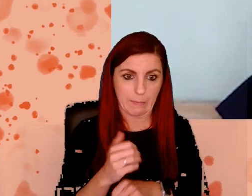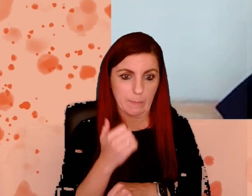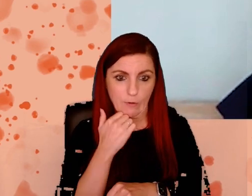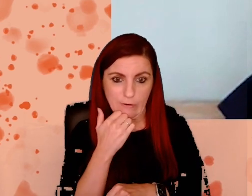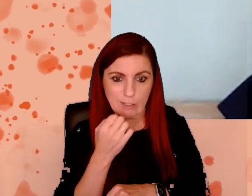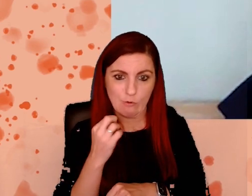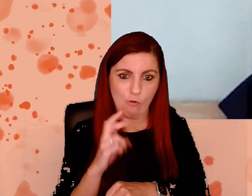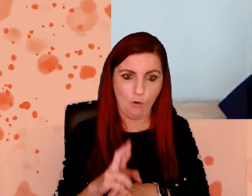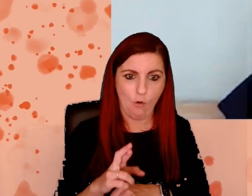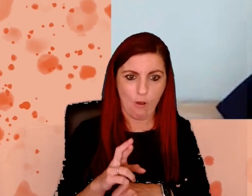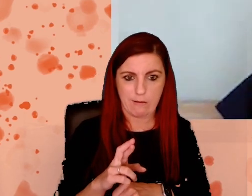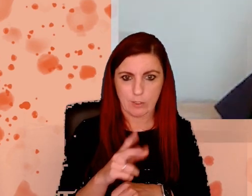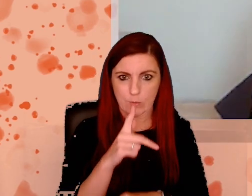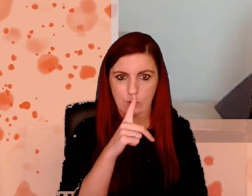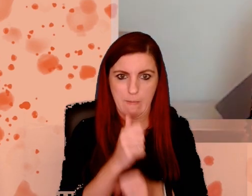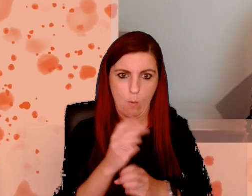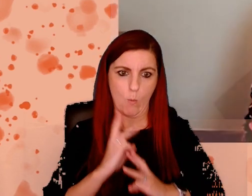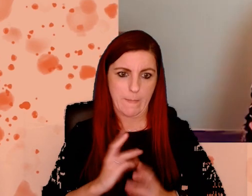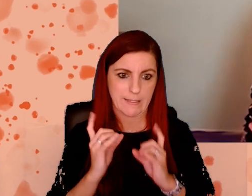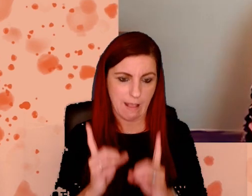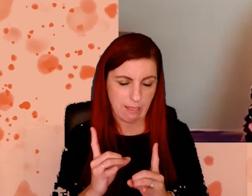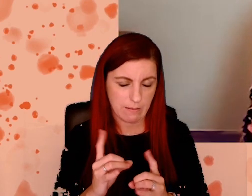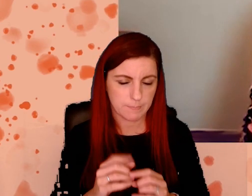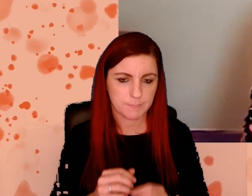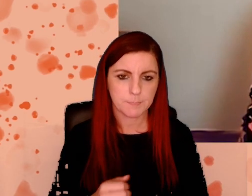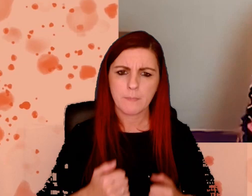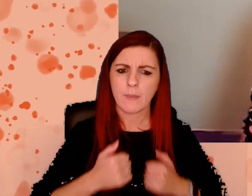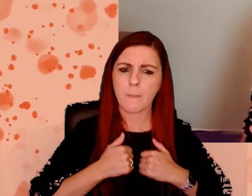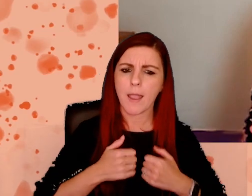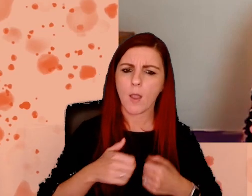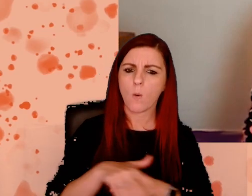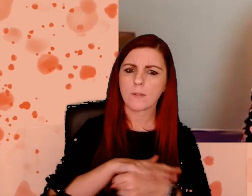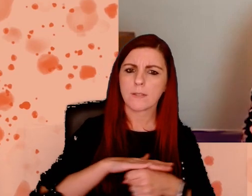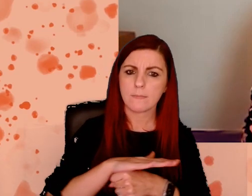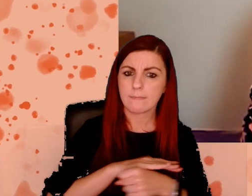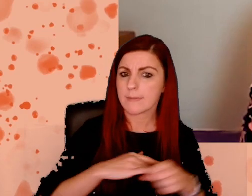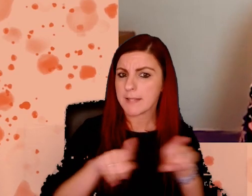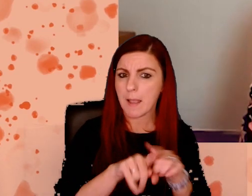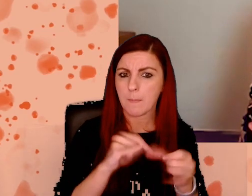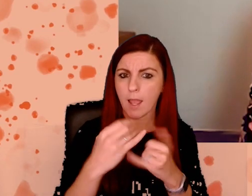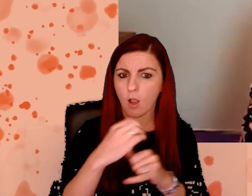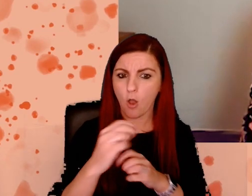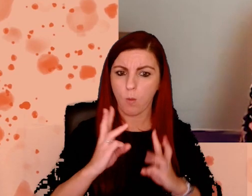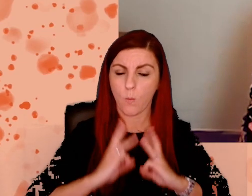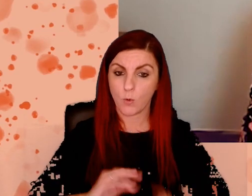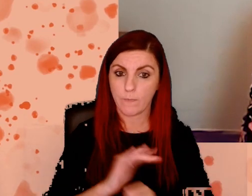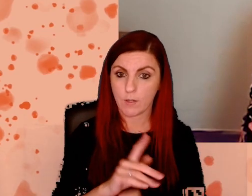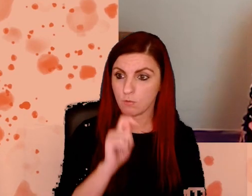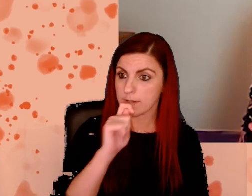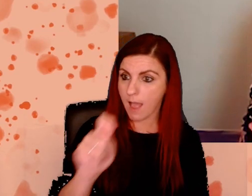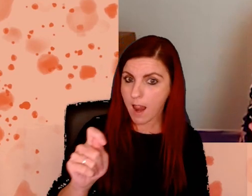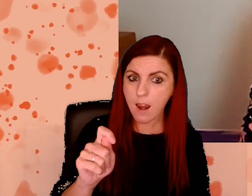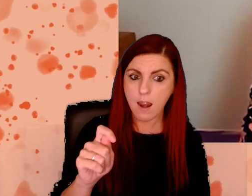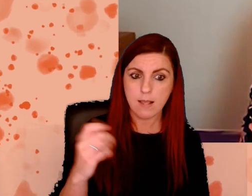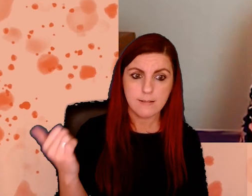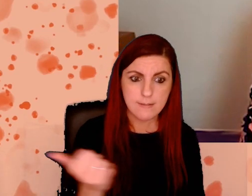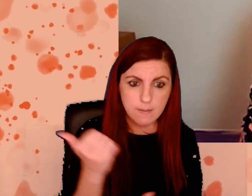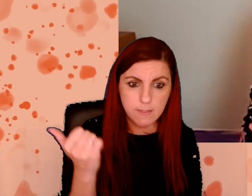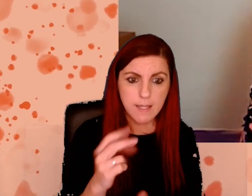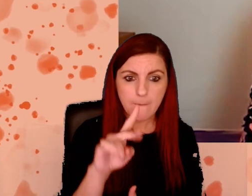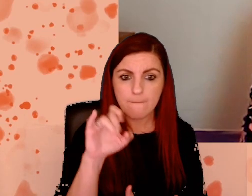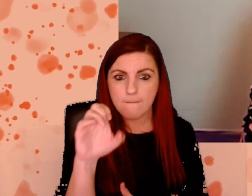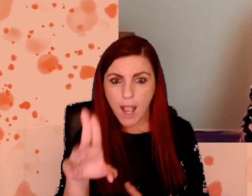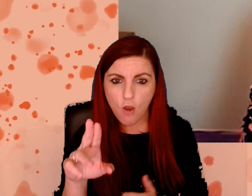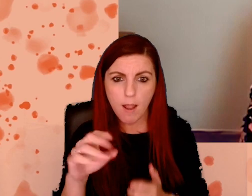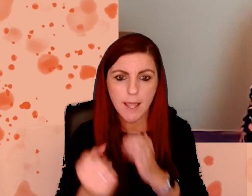disorder or to do with women's health? My own situation as well as other women, when you report symptoms like bowel issues,